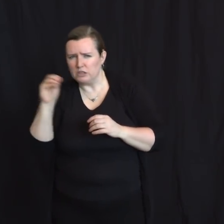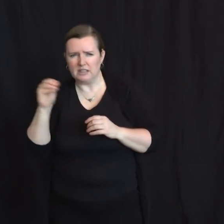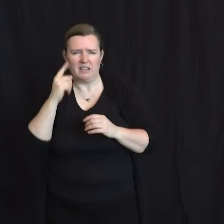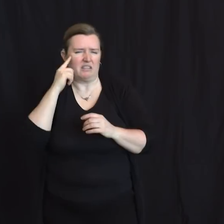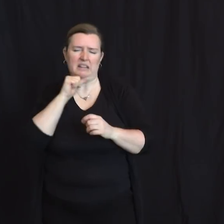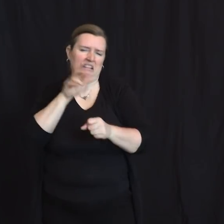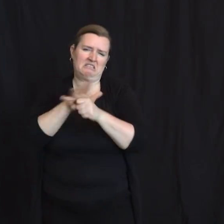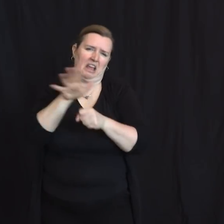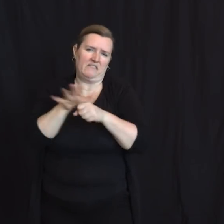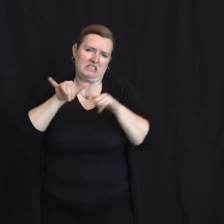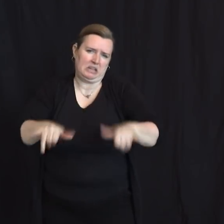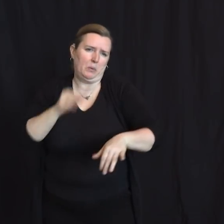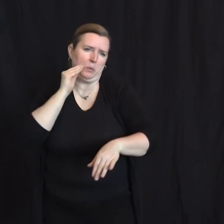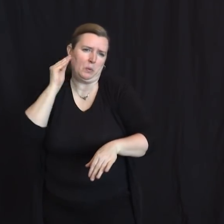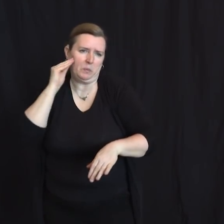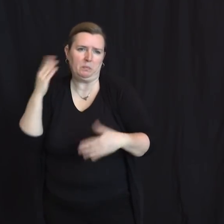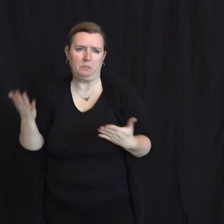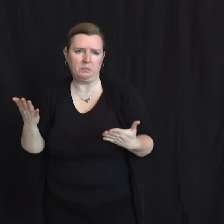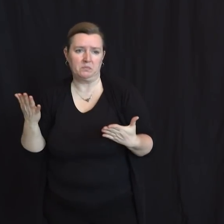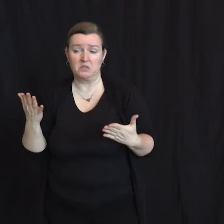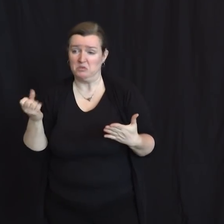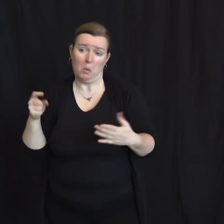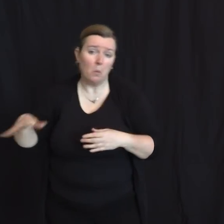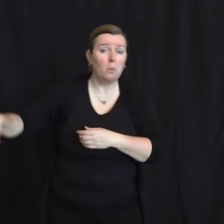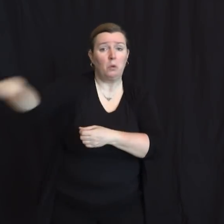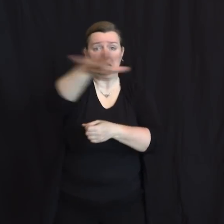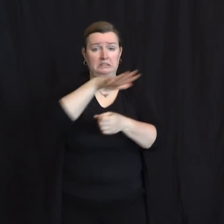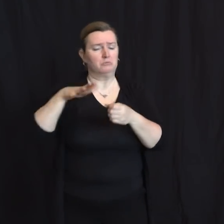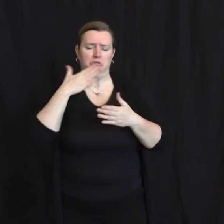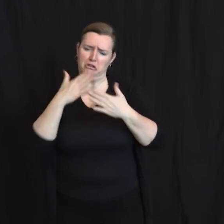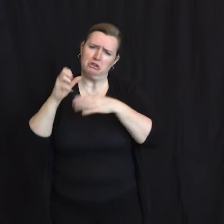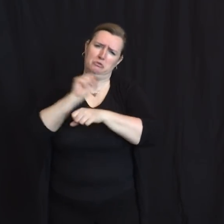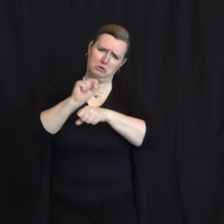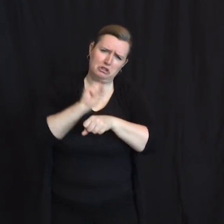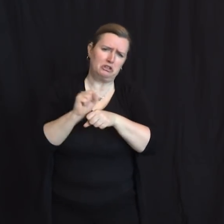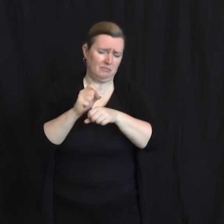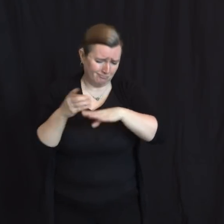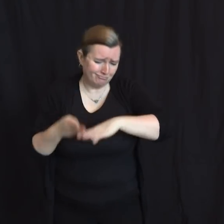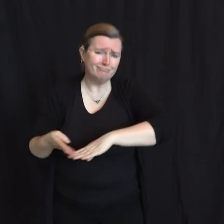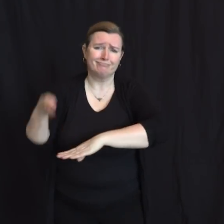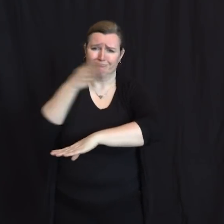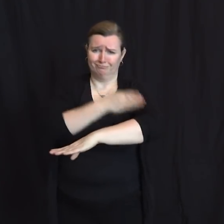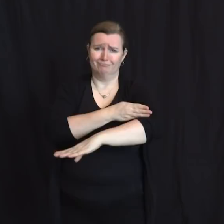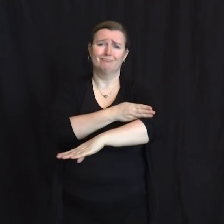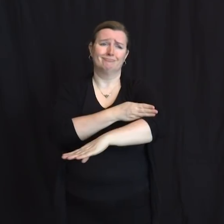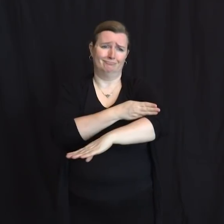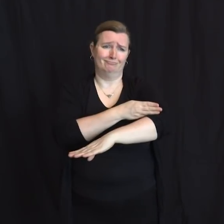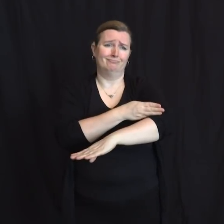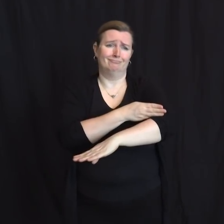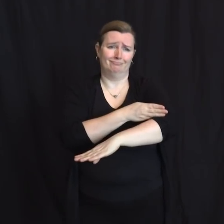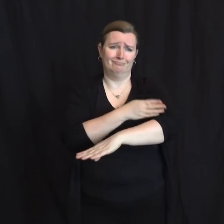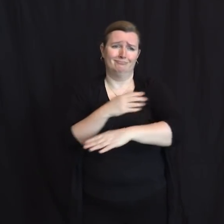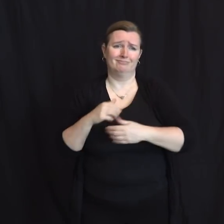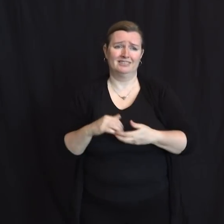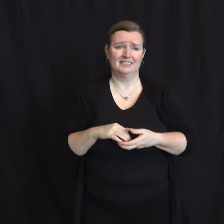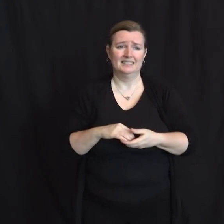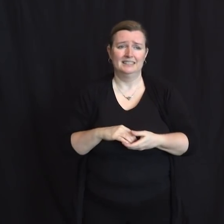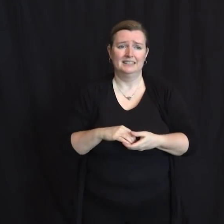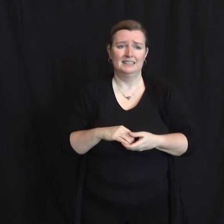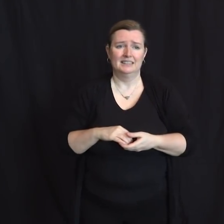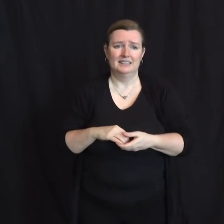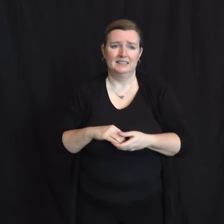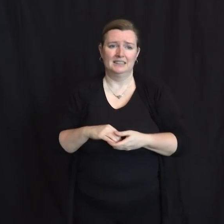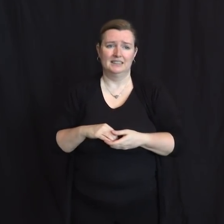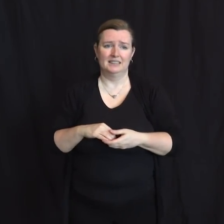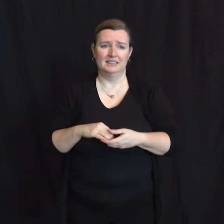an extraordinary job. We have clearly made progress, both up here and more importantly, far more importantly, with you